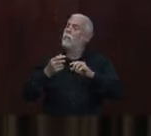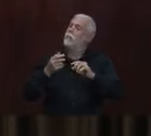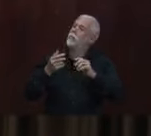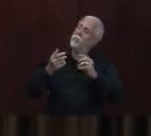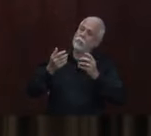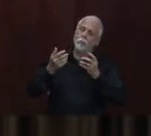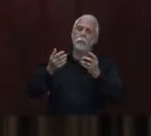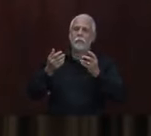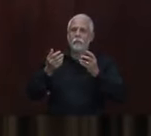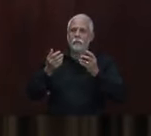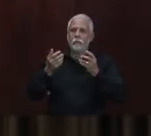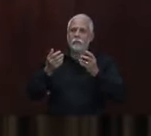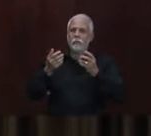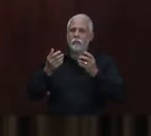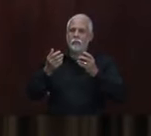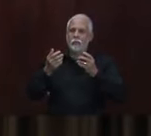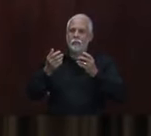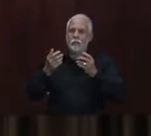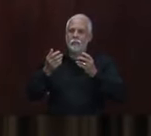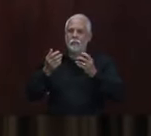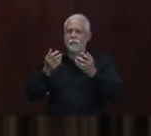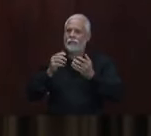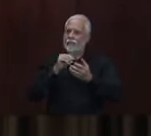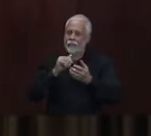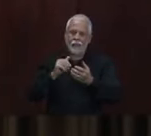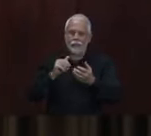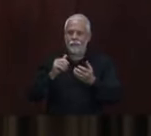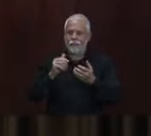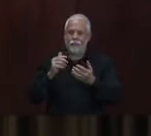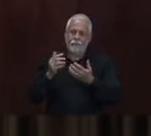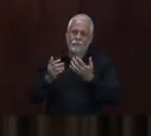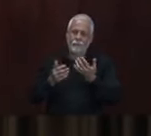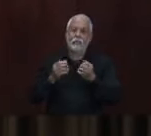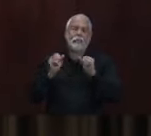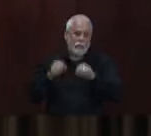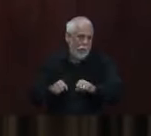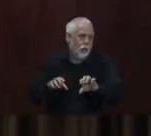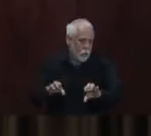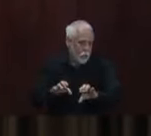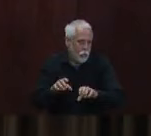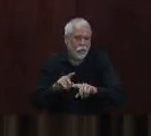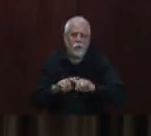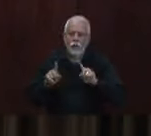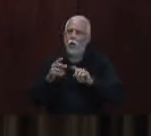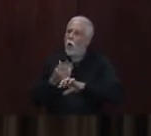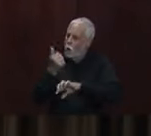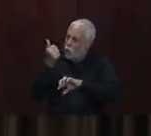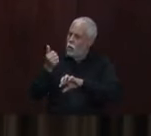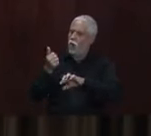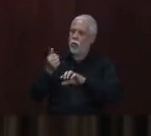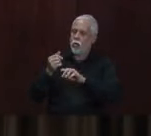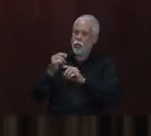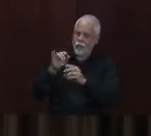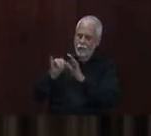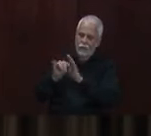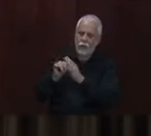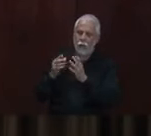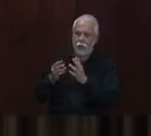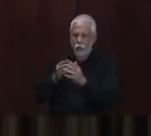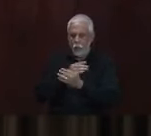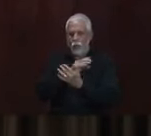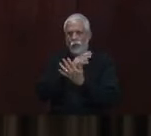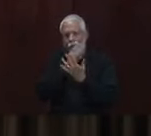completely difficult, I mean, not completely that you can't do it, but it becomes harder as we've moved through